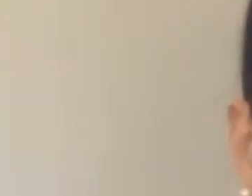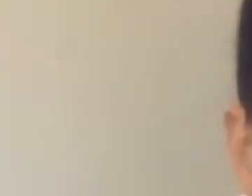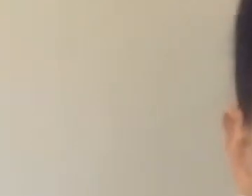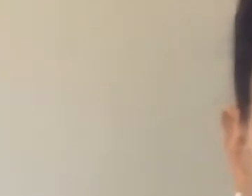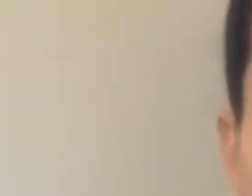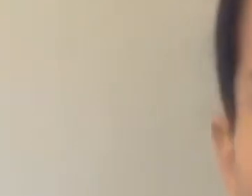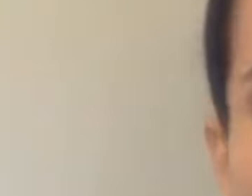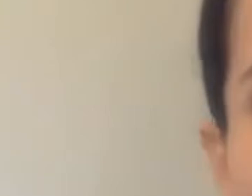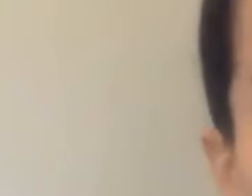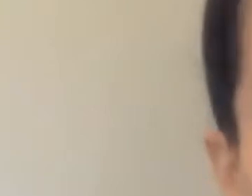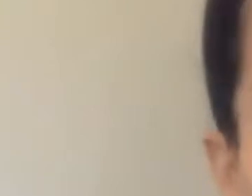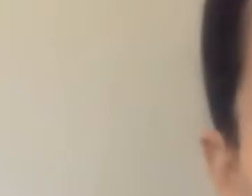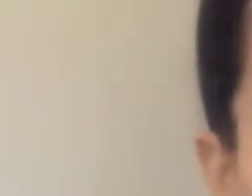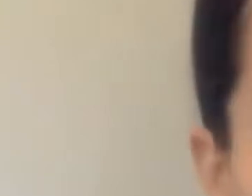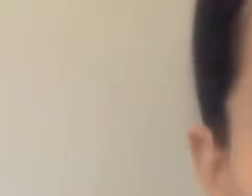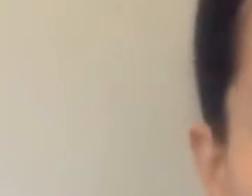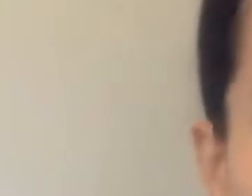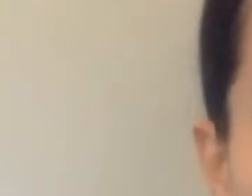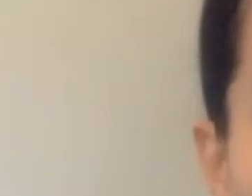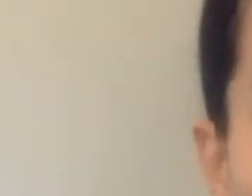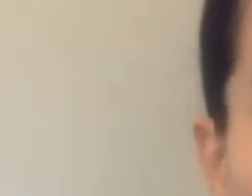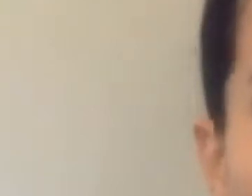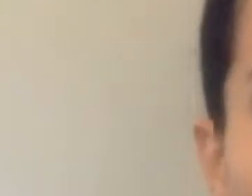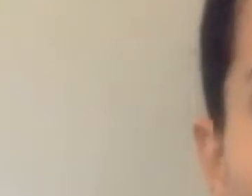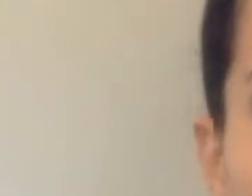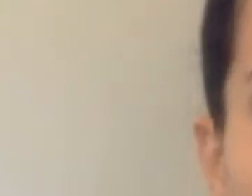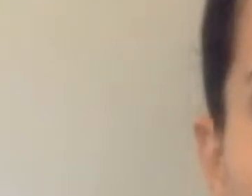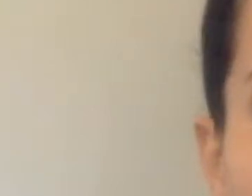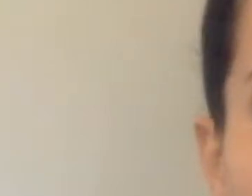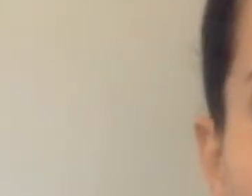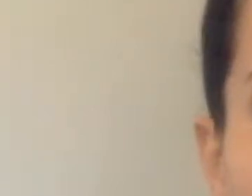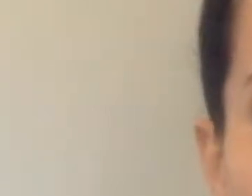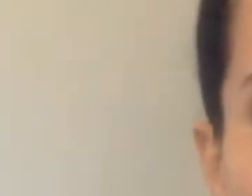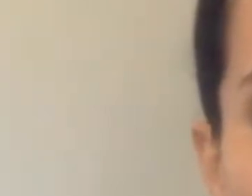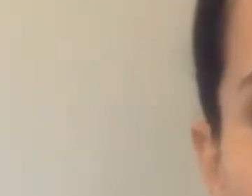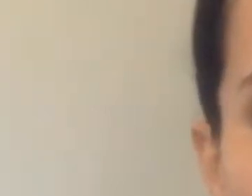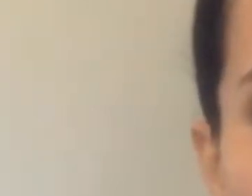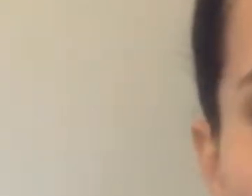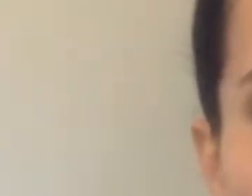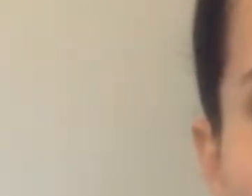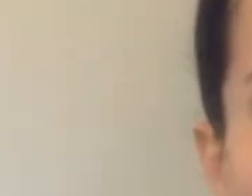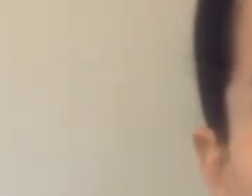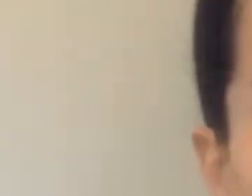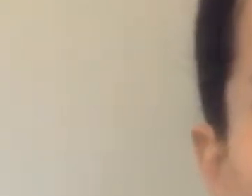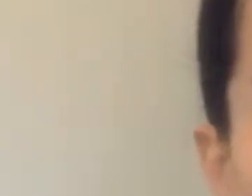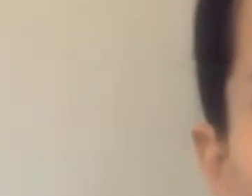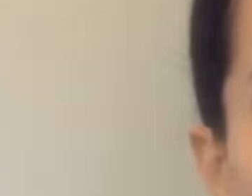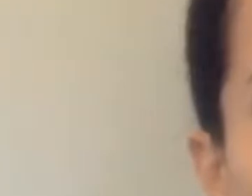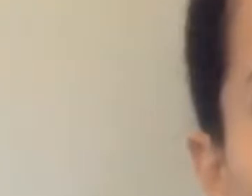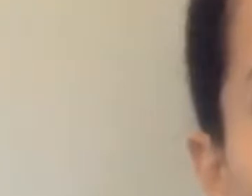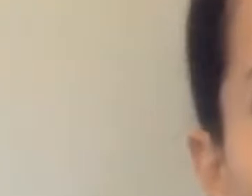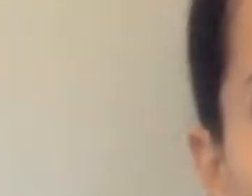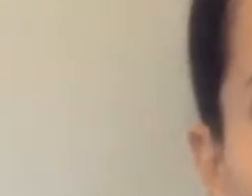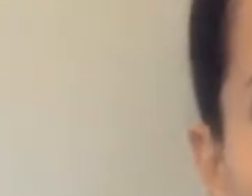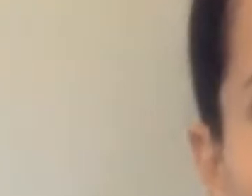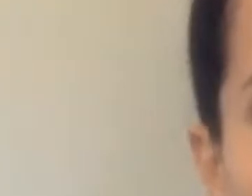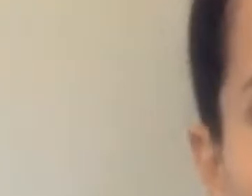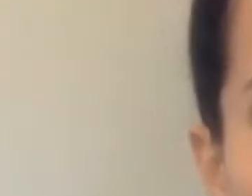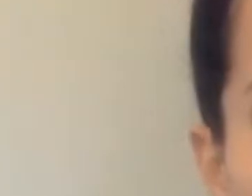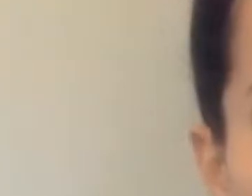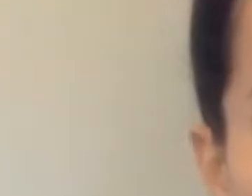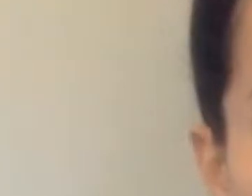very low. It's about 0.2% of all our tests per day were testing positive. And now we've come up to